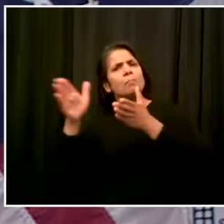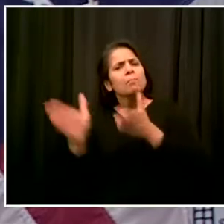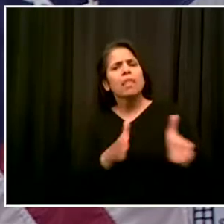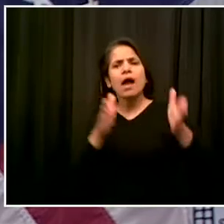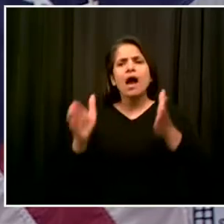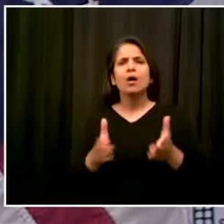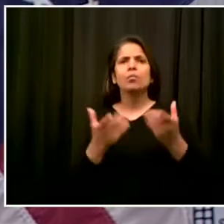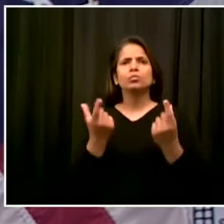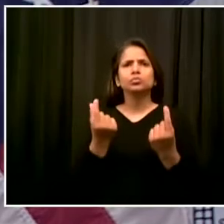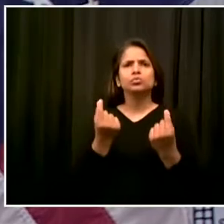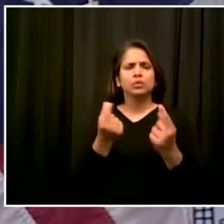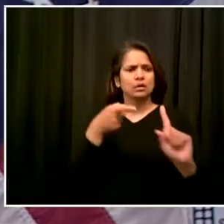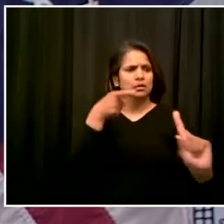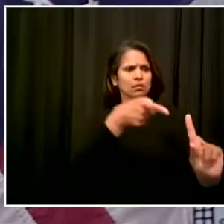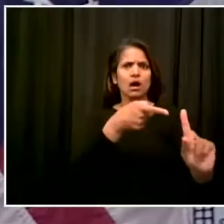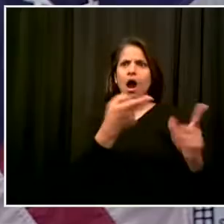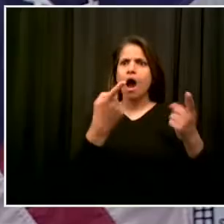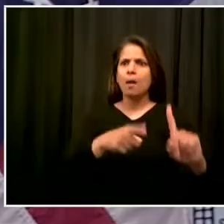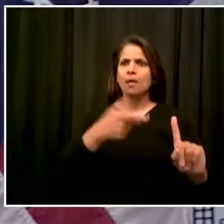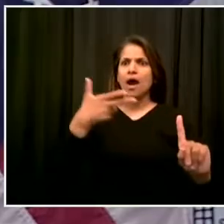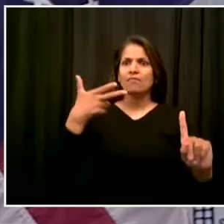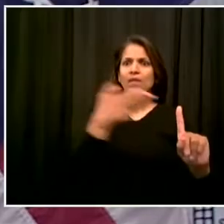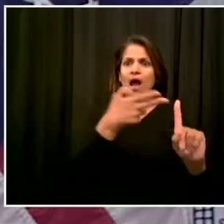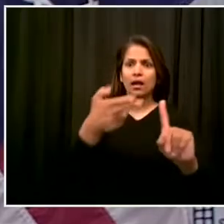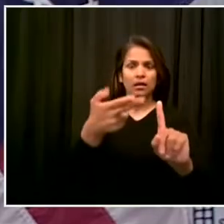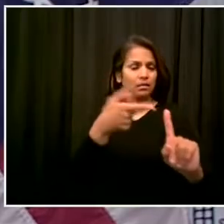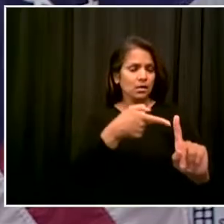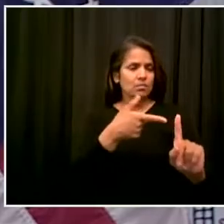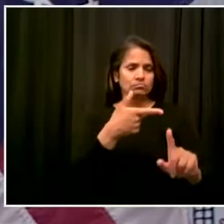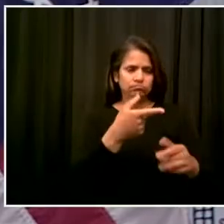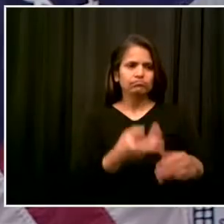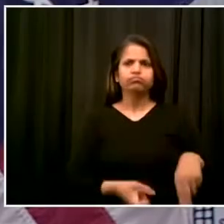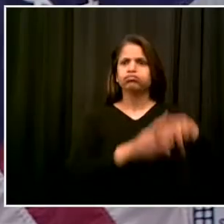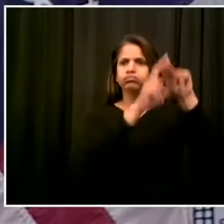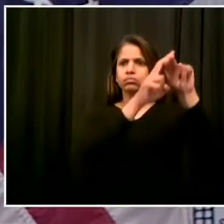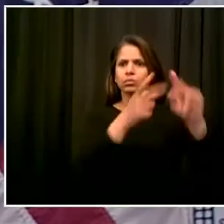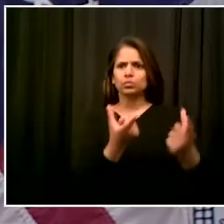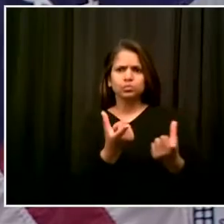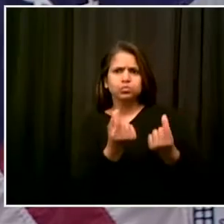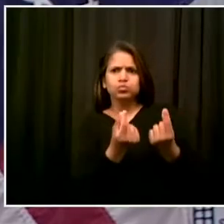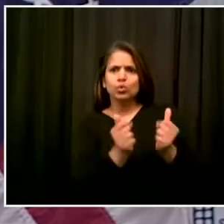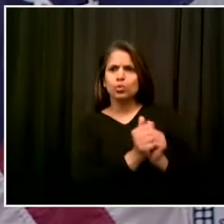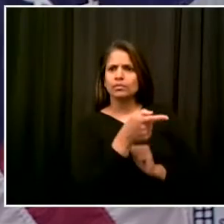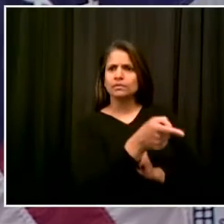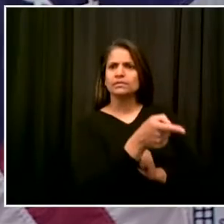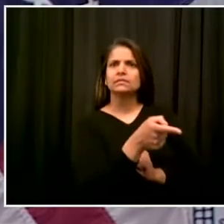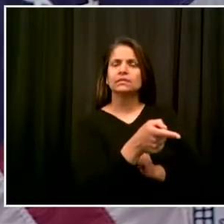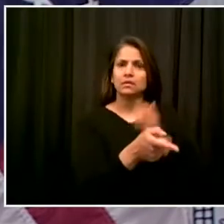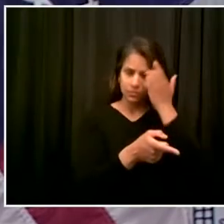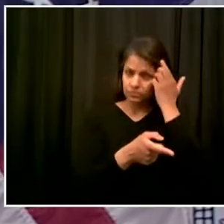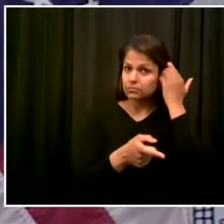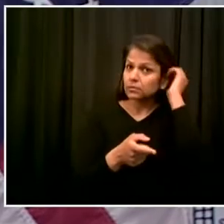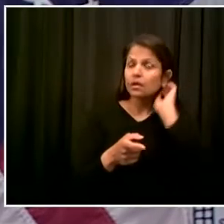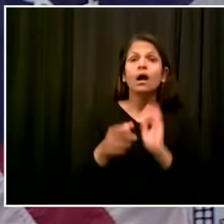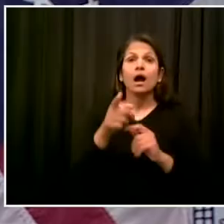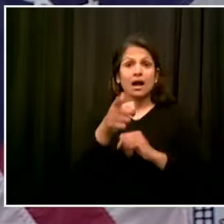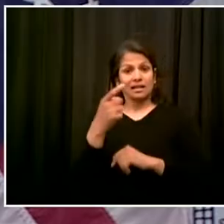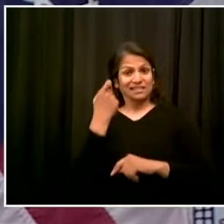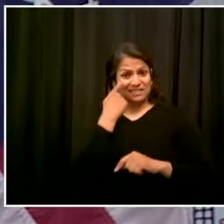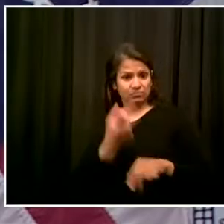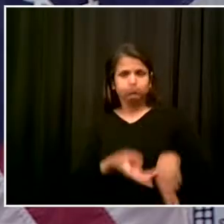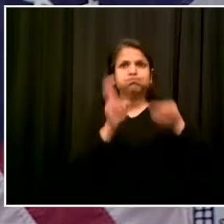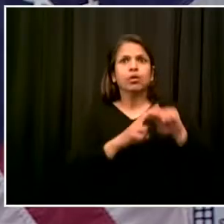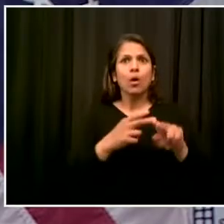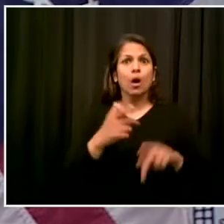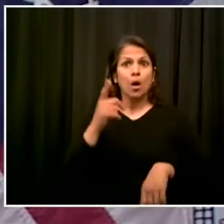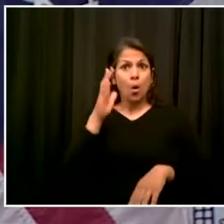in terms of reallocating money from the NYPD? It's a great question, Andrea, and it is the central question. Look, we